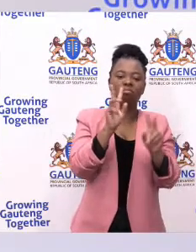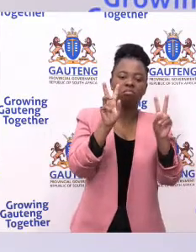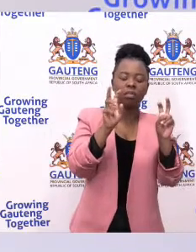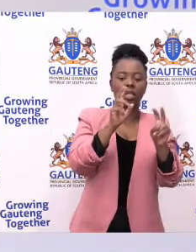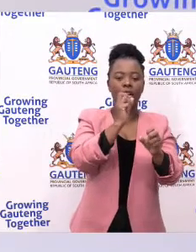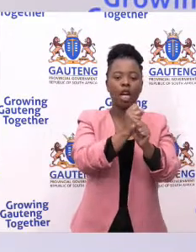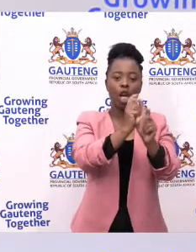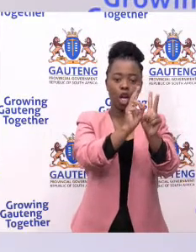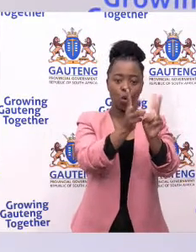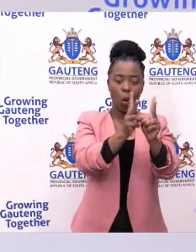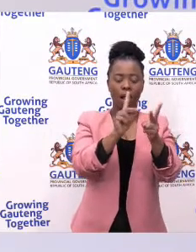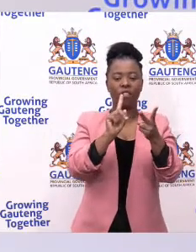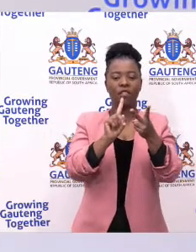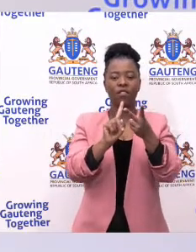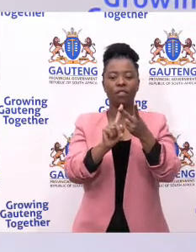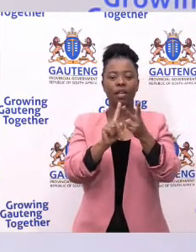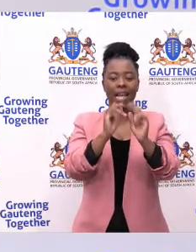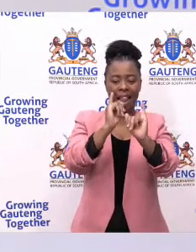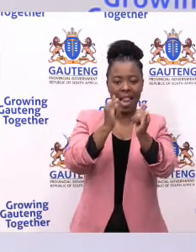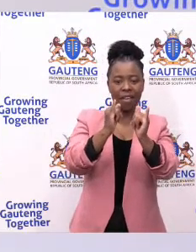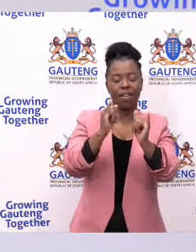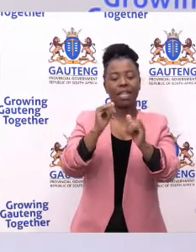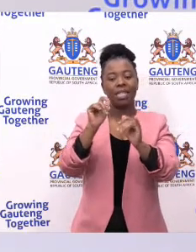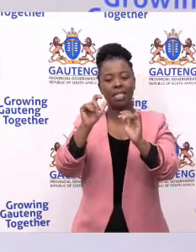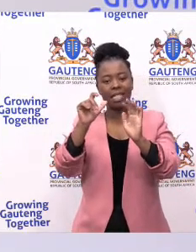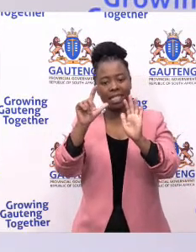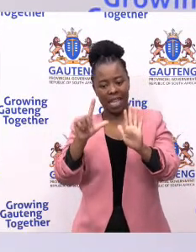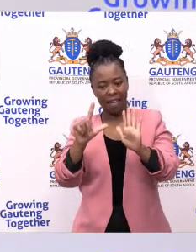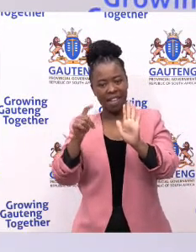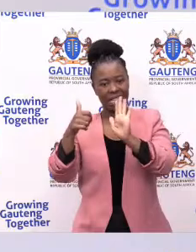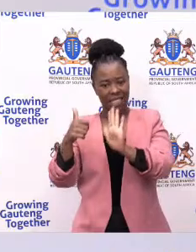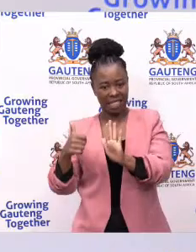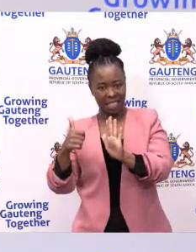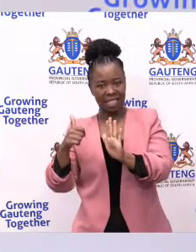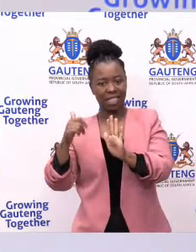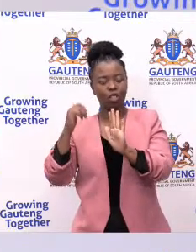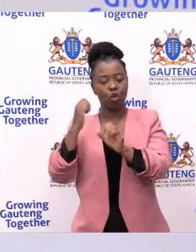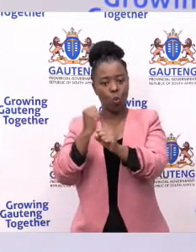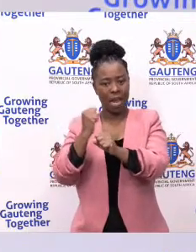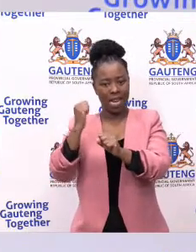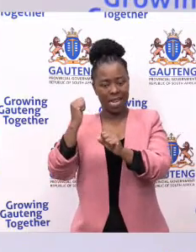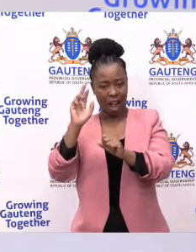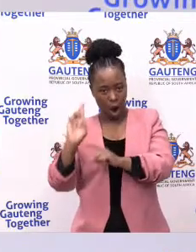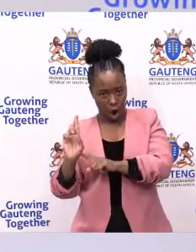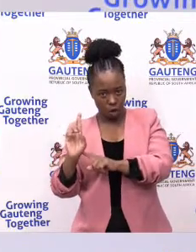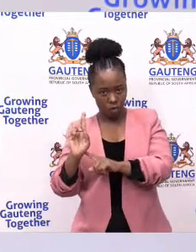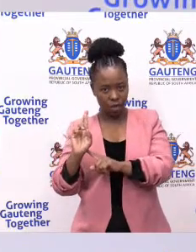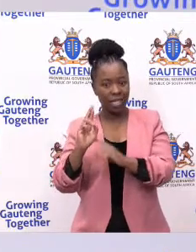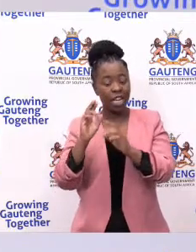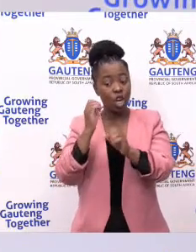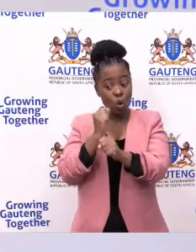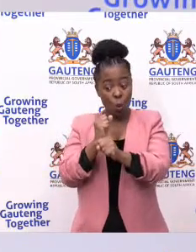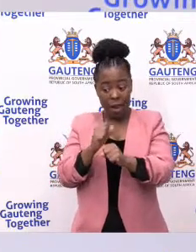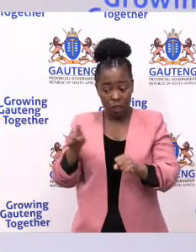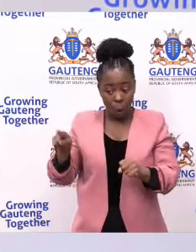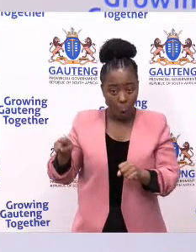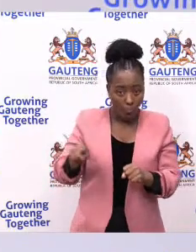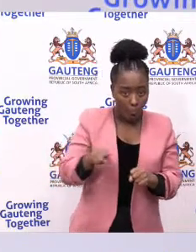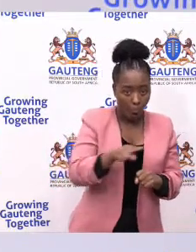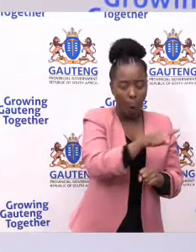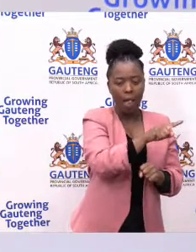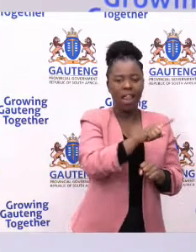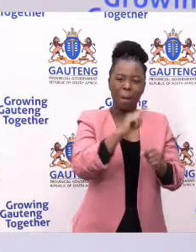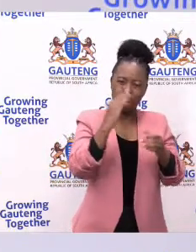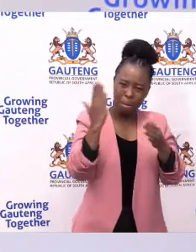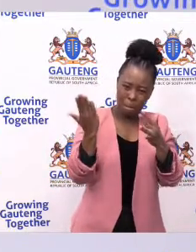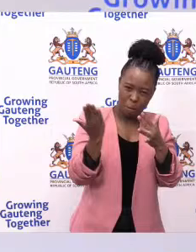grade 11, grade 7, and grade 6, as well as grade R. All those grades are going on a